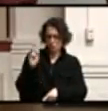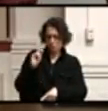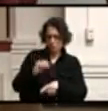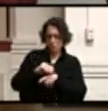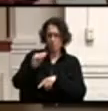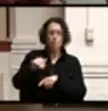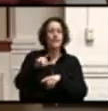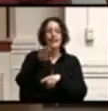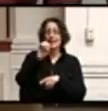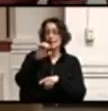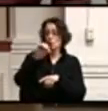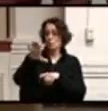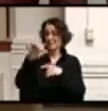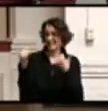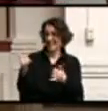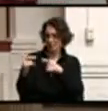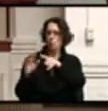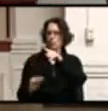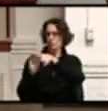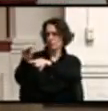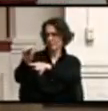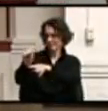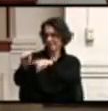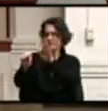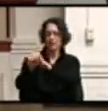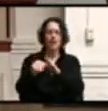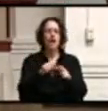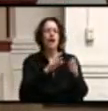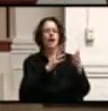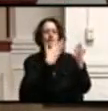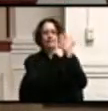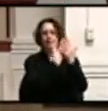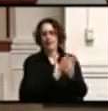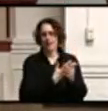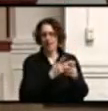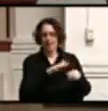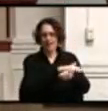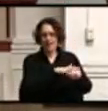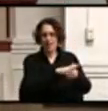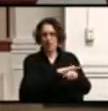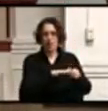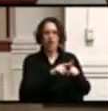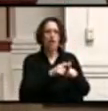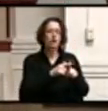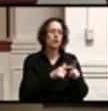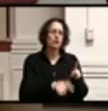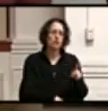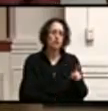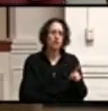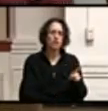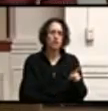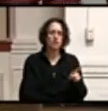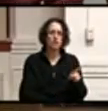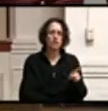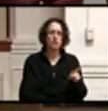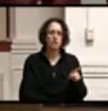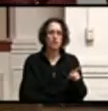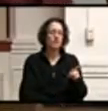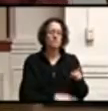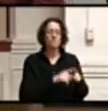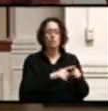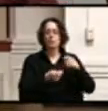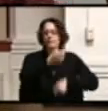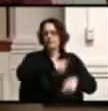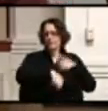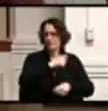block area, which is easily accessible through this stair from the new police area, will be long term evidence